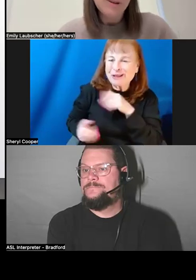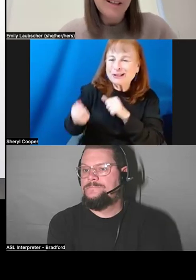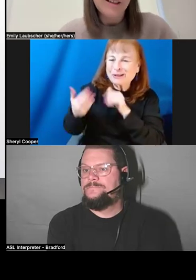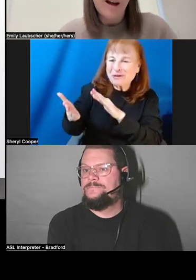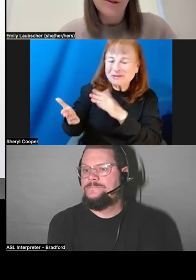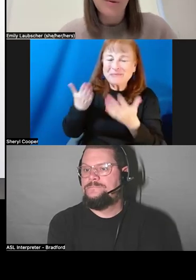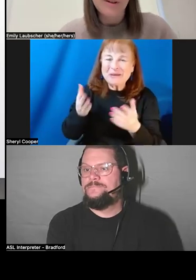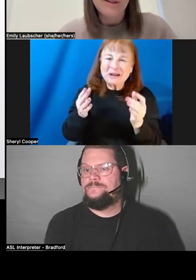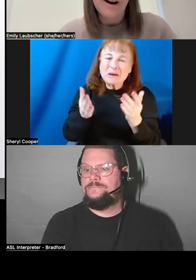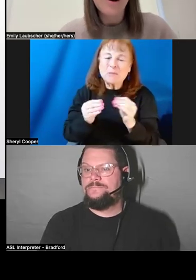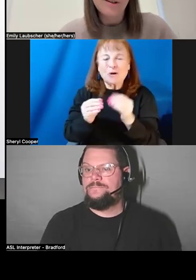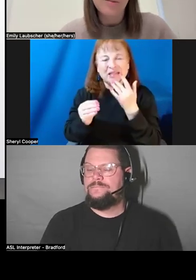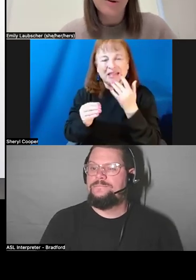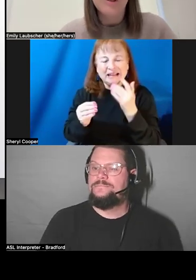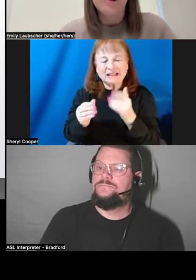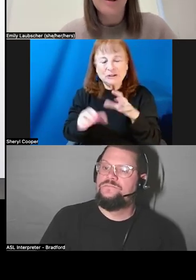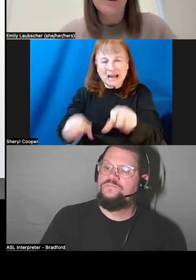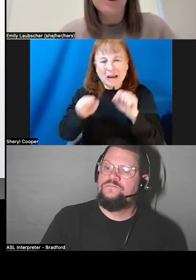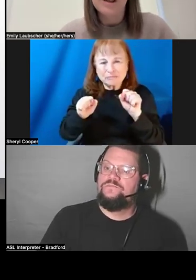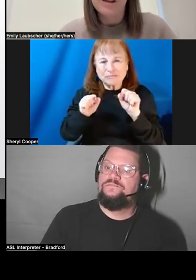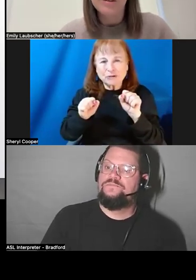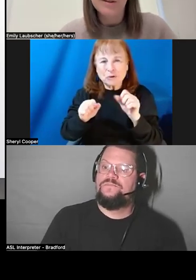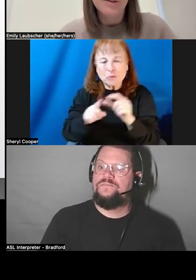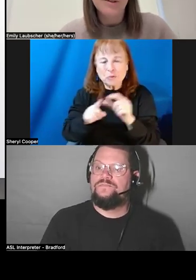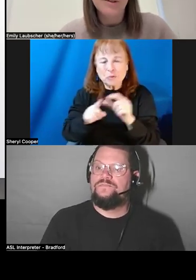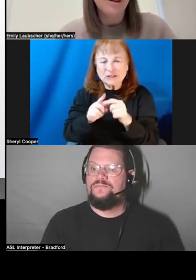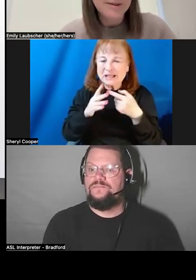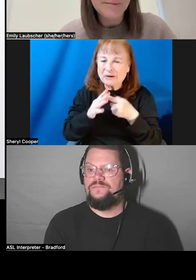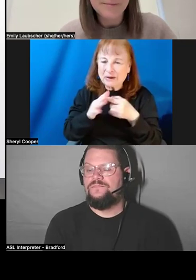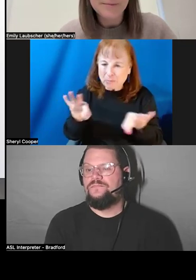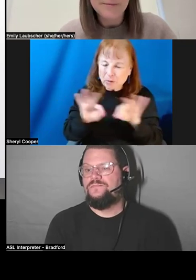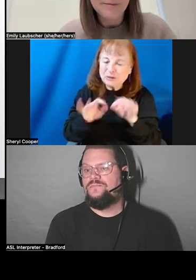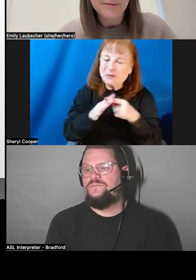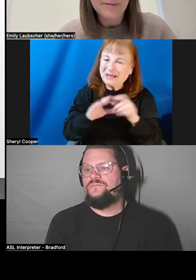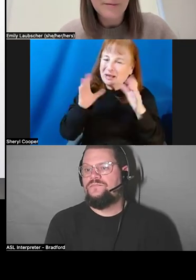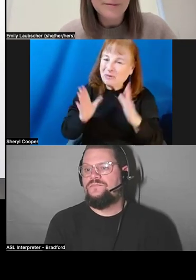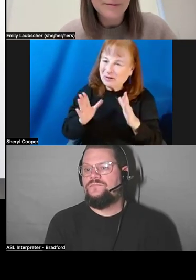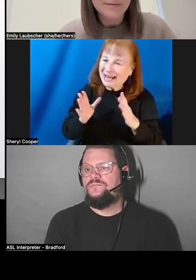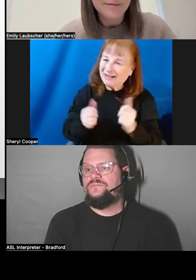be more likely to capture words that are actually important to beginning communicators using other methods.